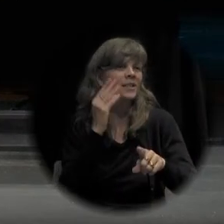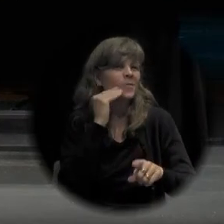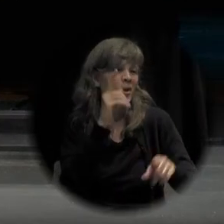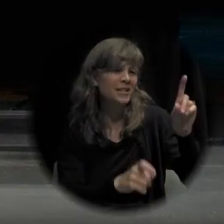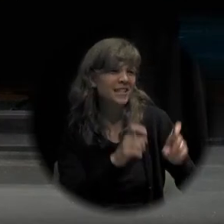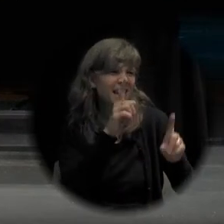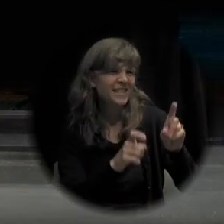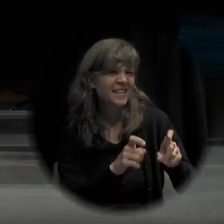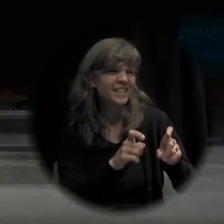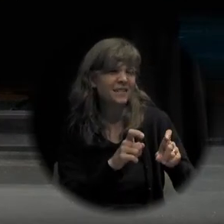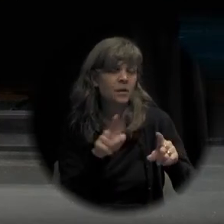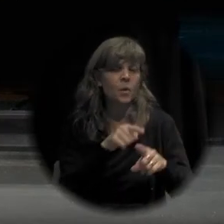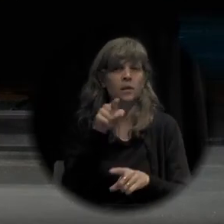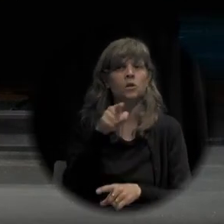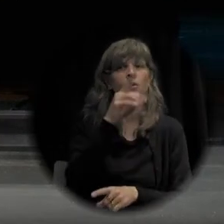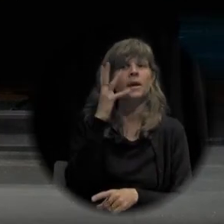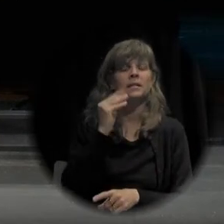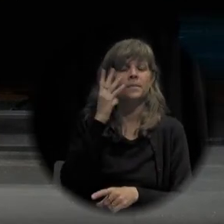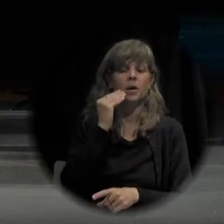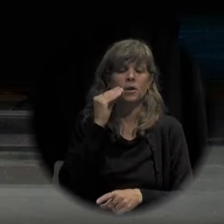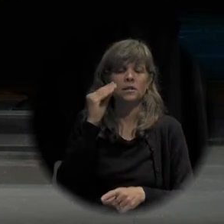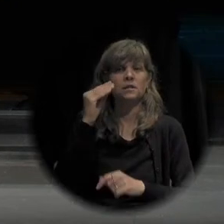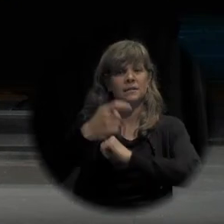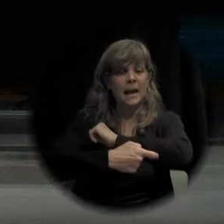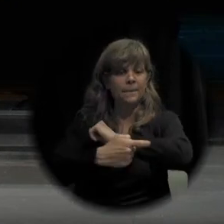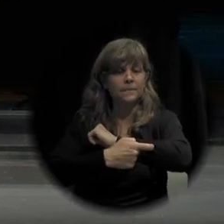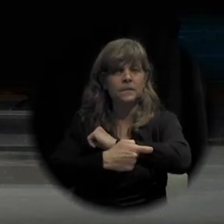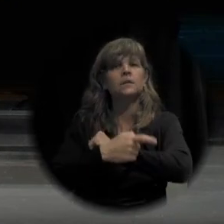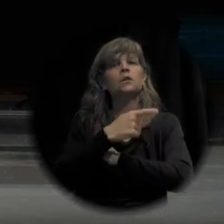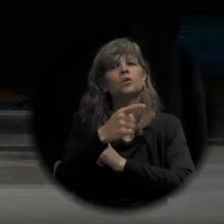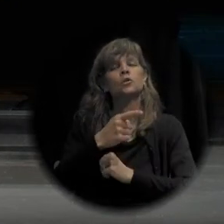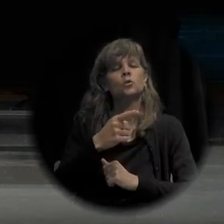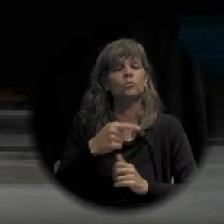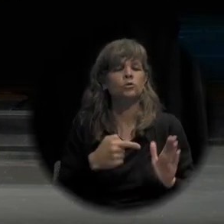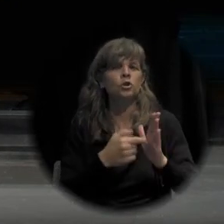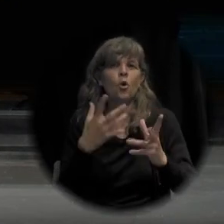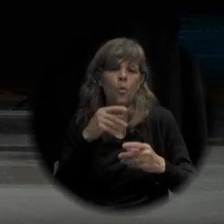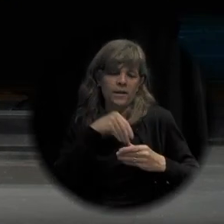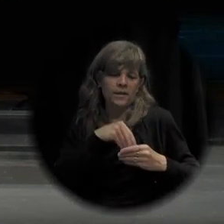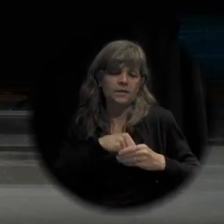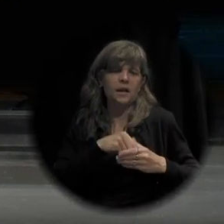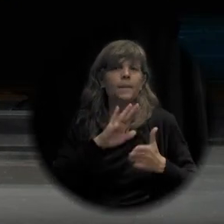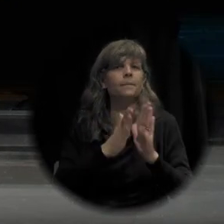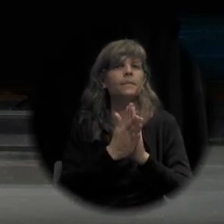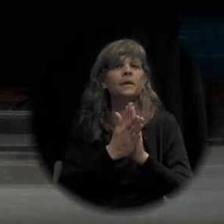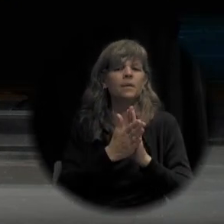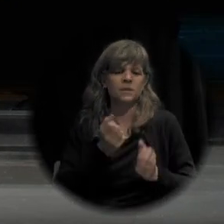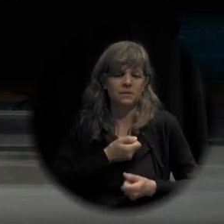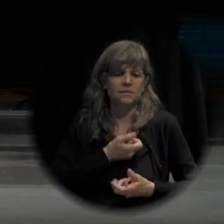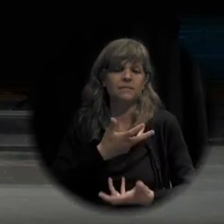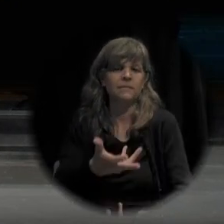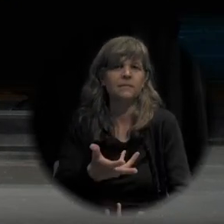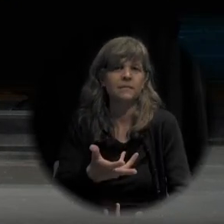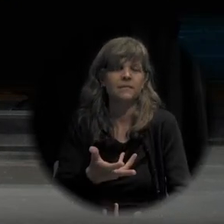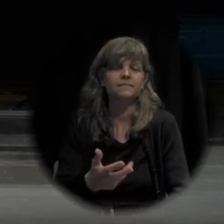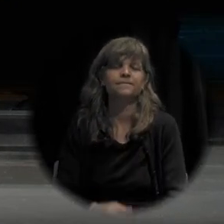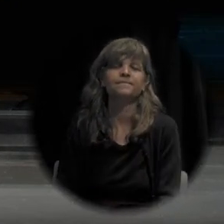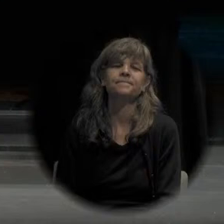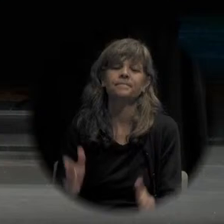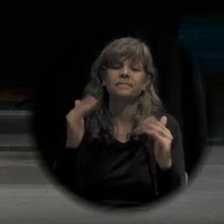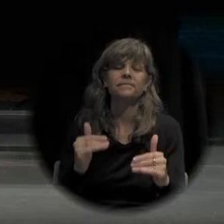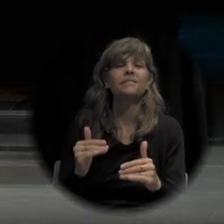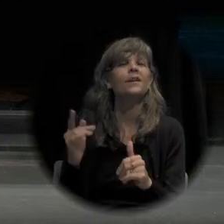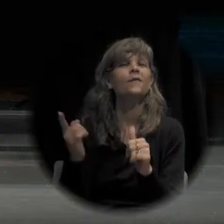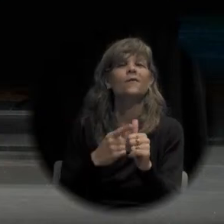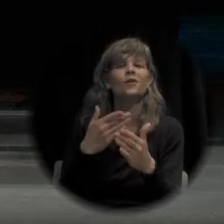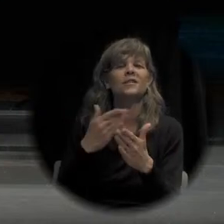David is thinking or working with as he's working in this story, as he's thinking through what's happening in his life. So the first thing that I think of is,